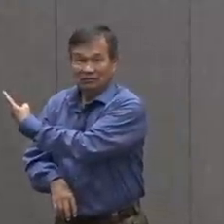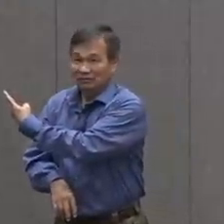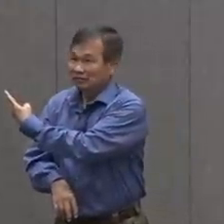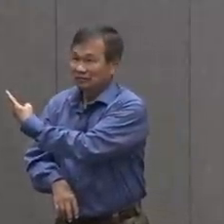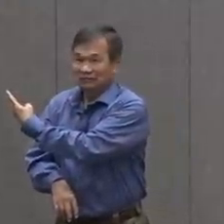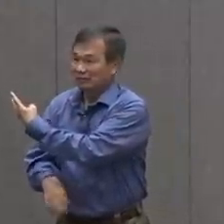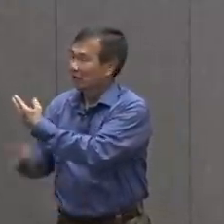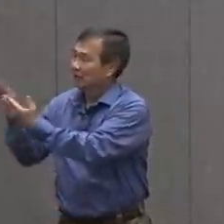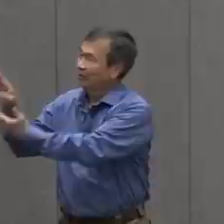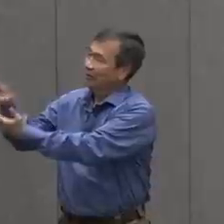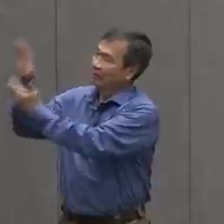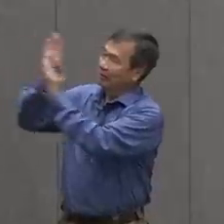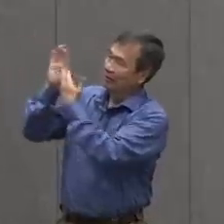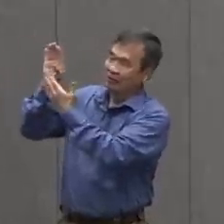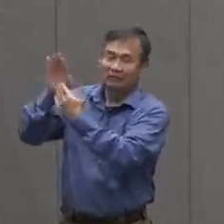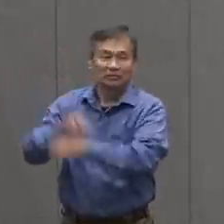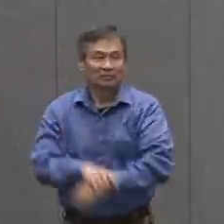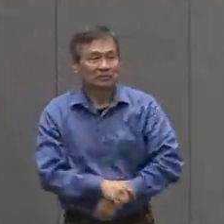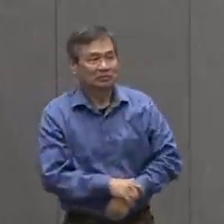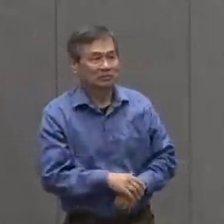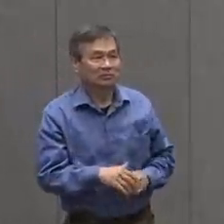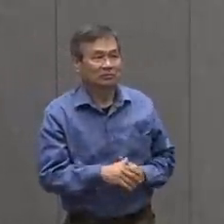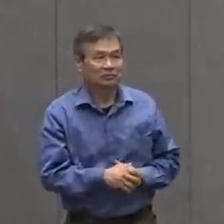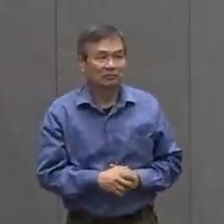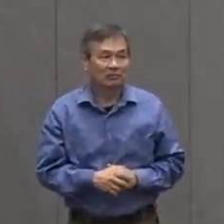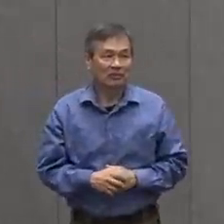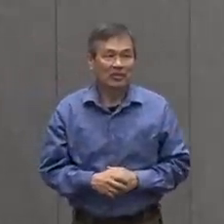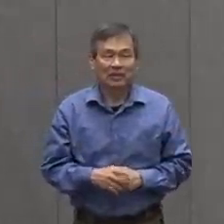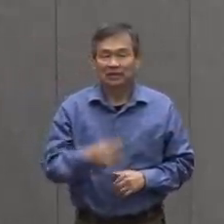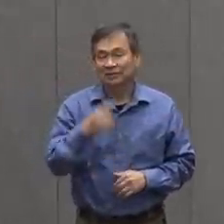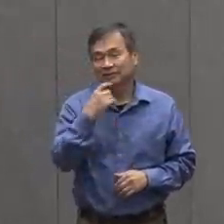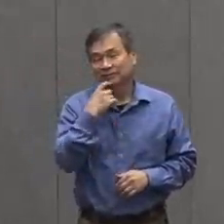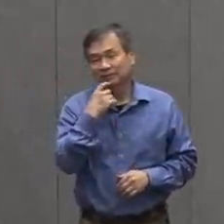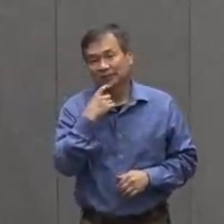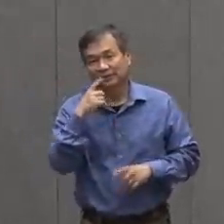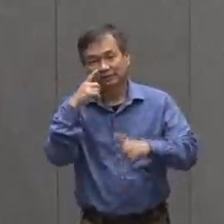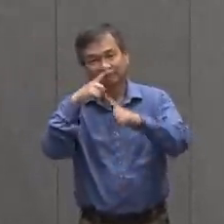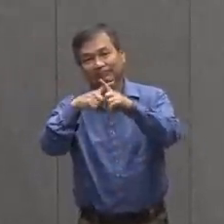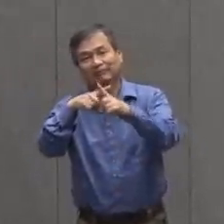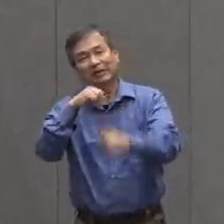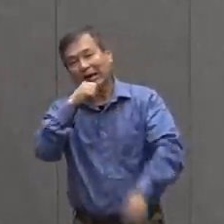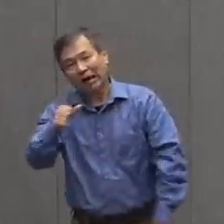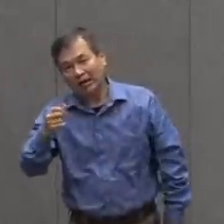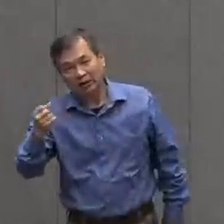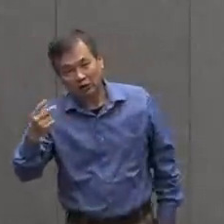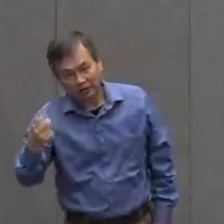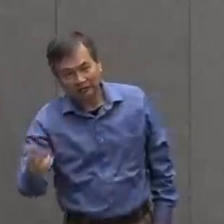No, it's not. So we're going to put it on the side. That's not our number of the day.